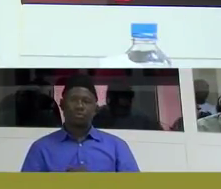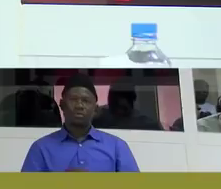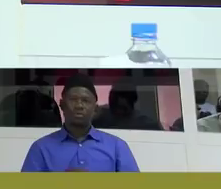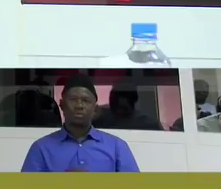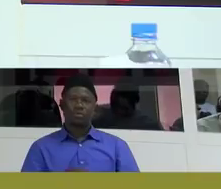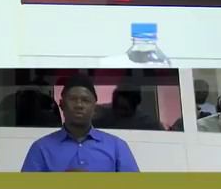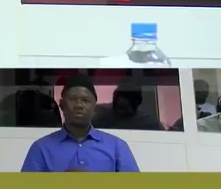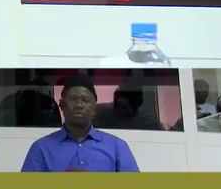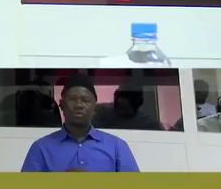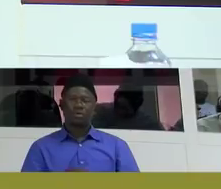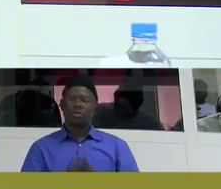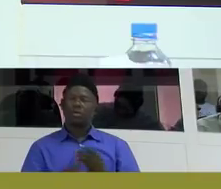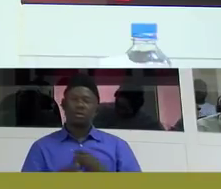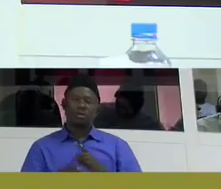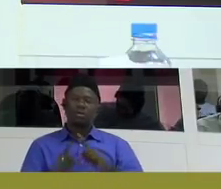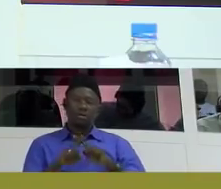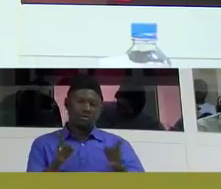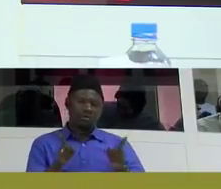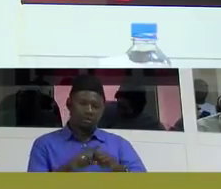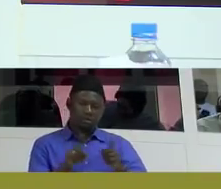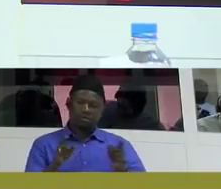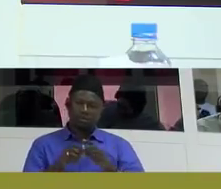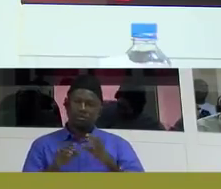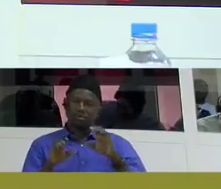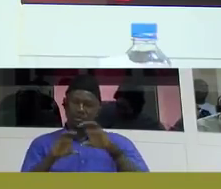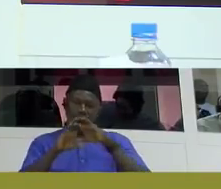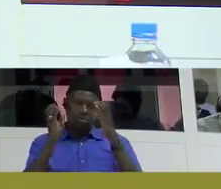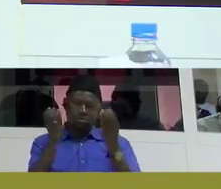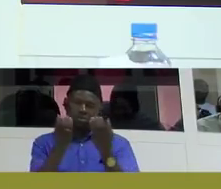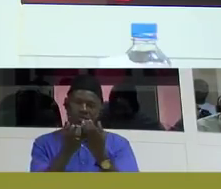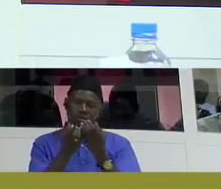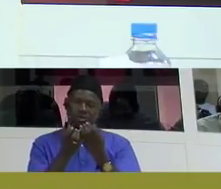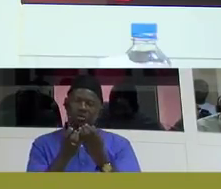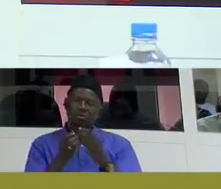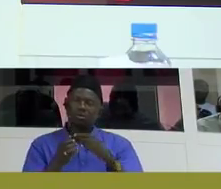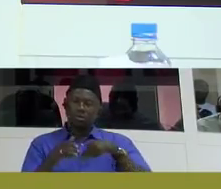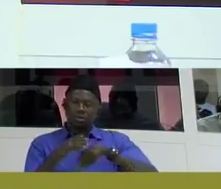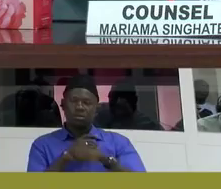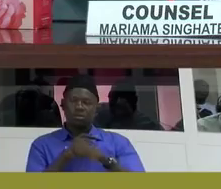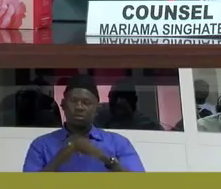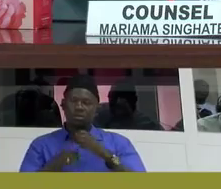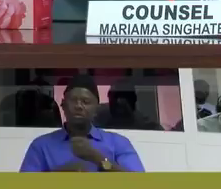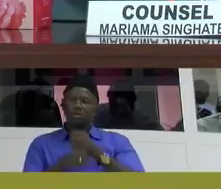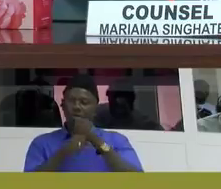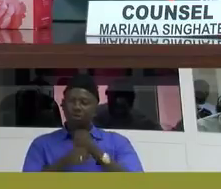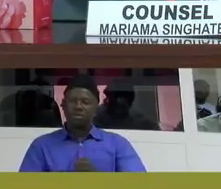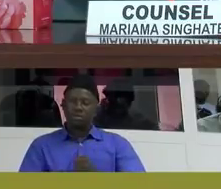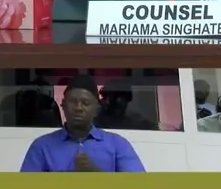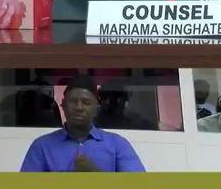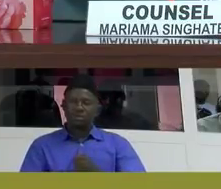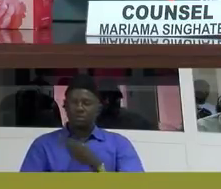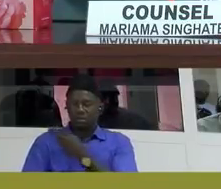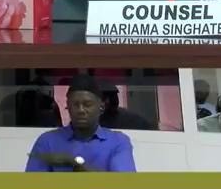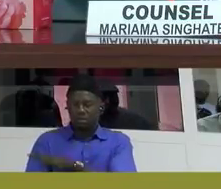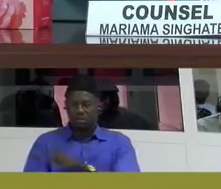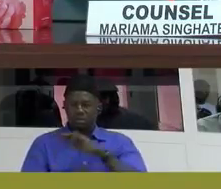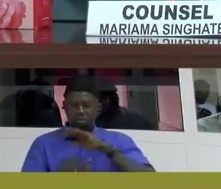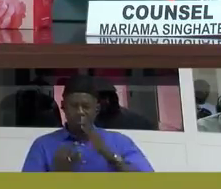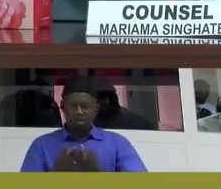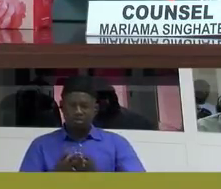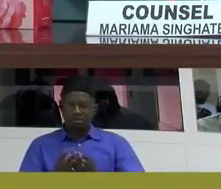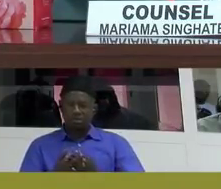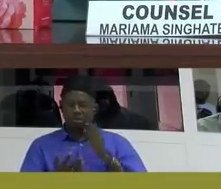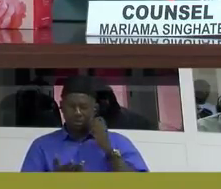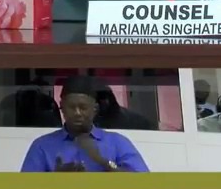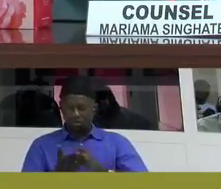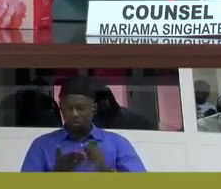various communities within the Christian faith wrote representations, either publicly or